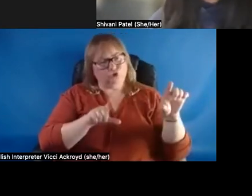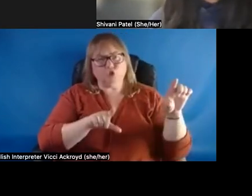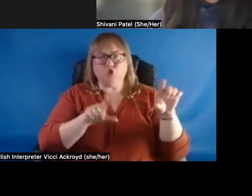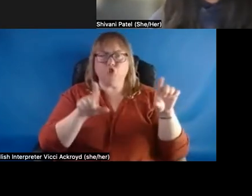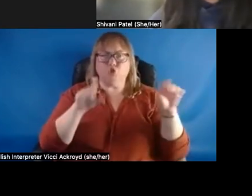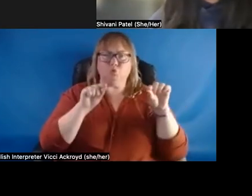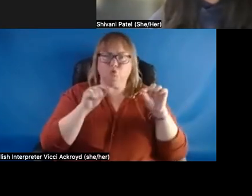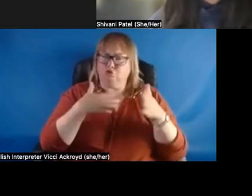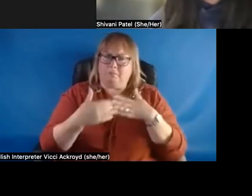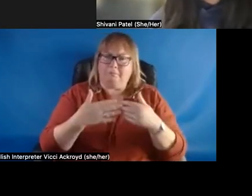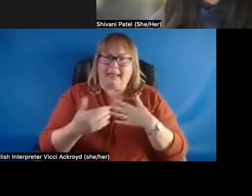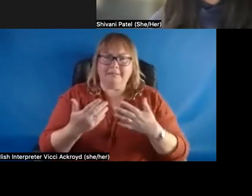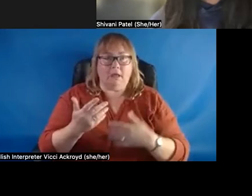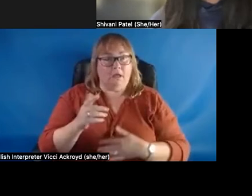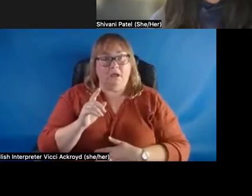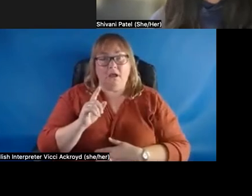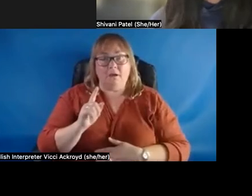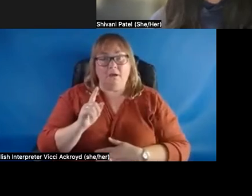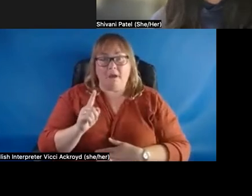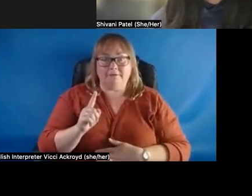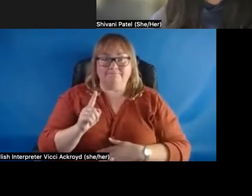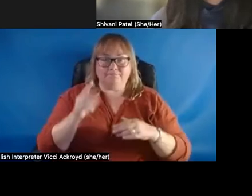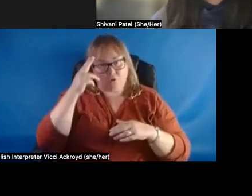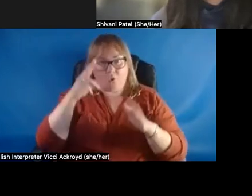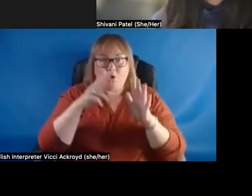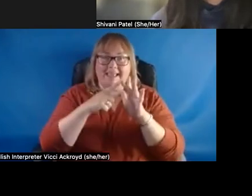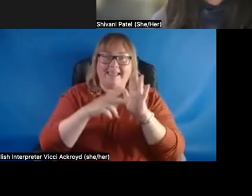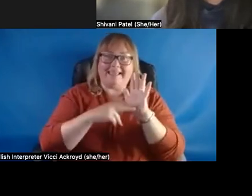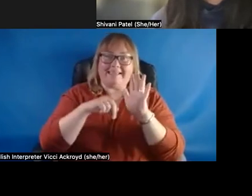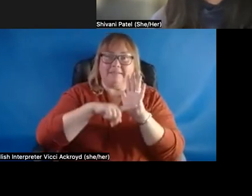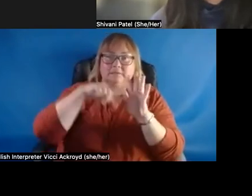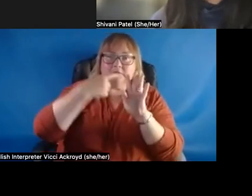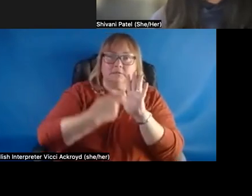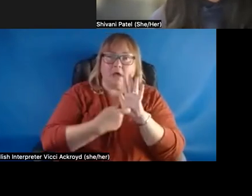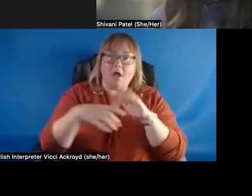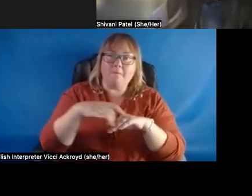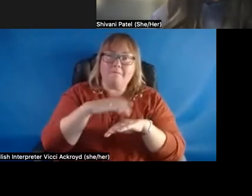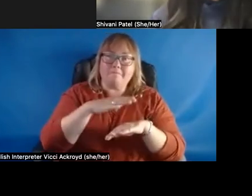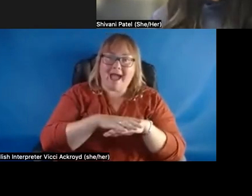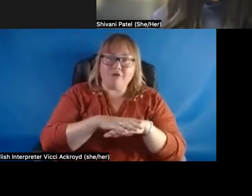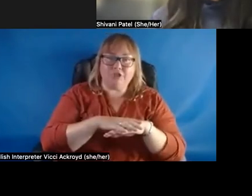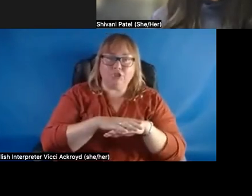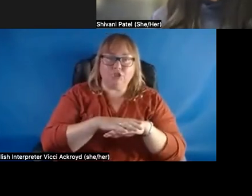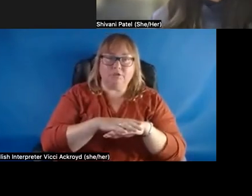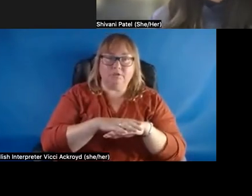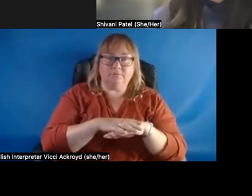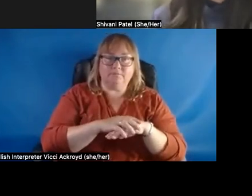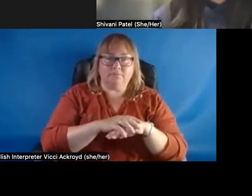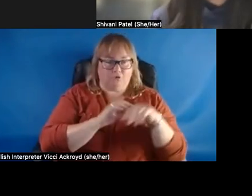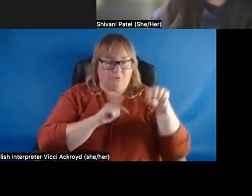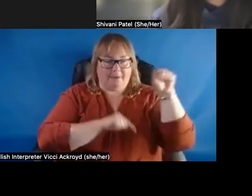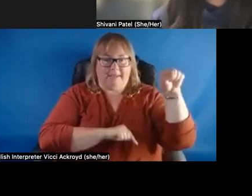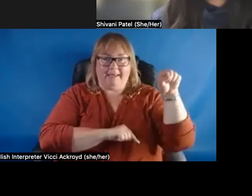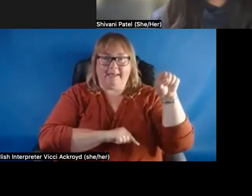cases of intermarriages where the couple get married or